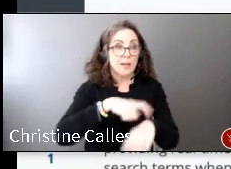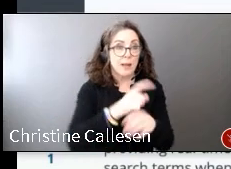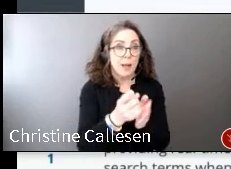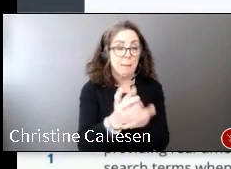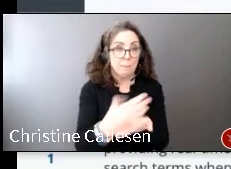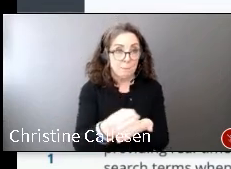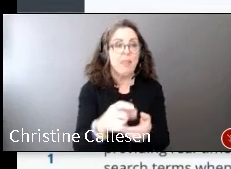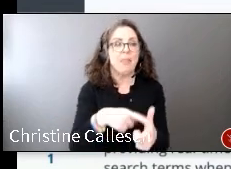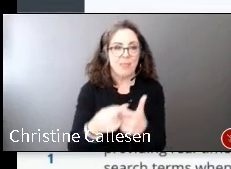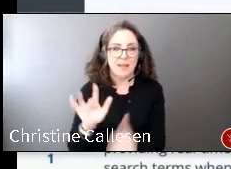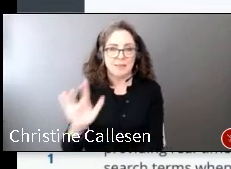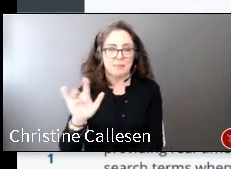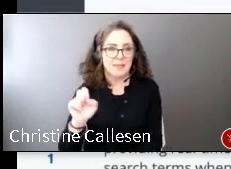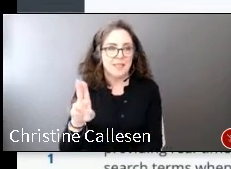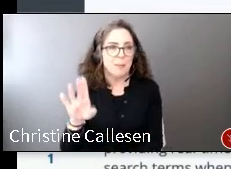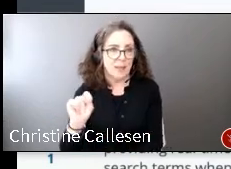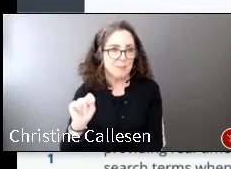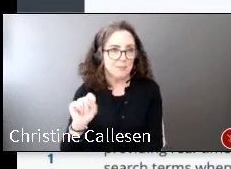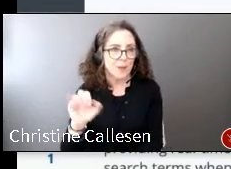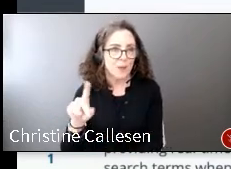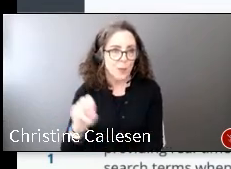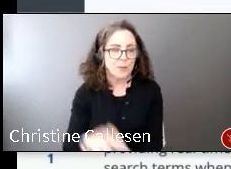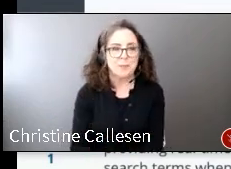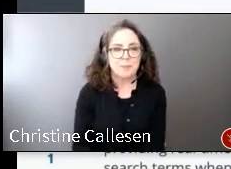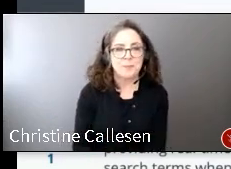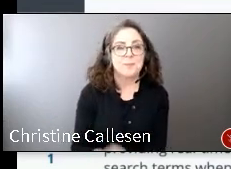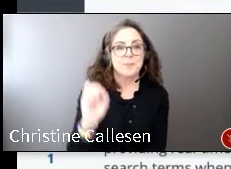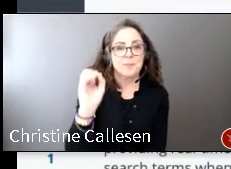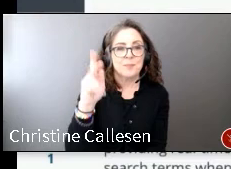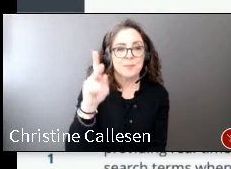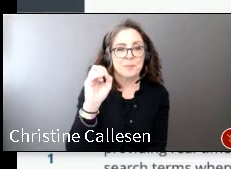could submit your button, submit your code. Okay.